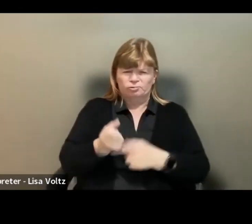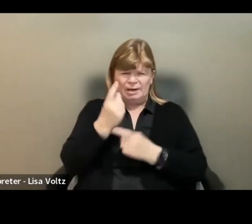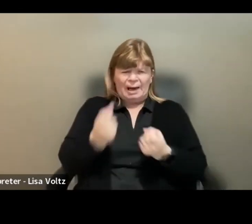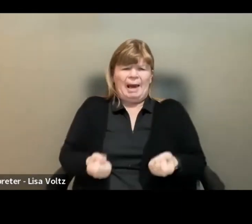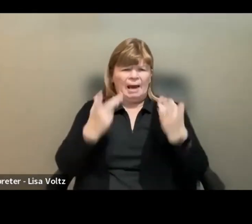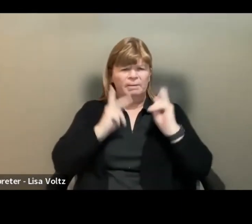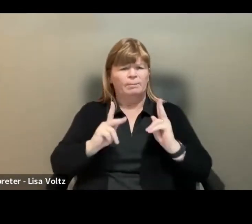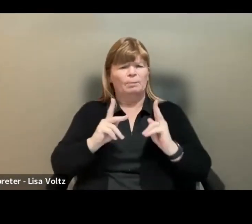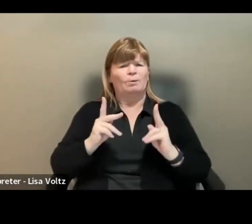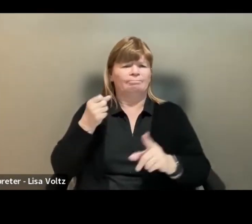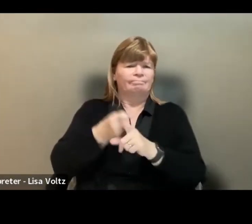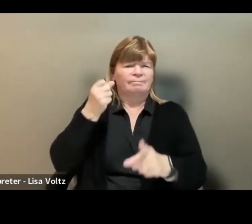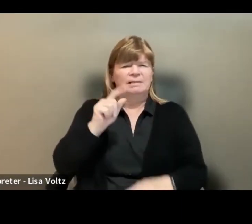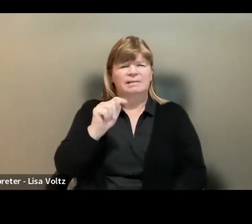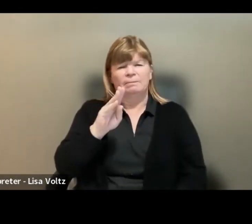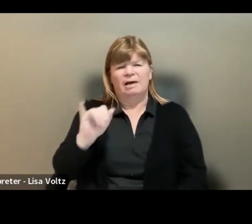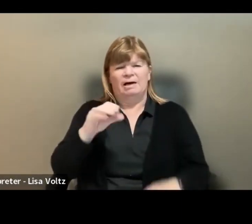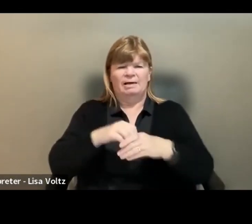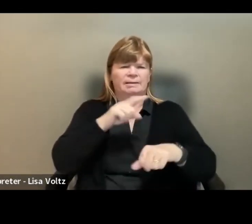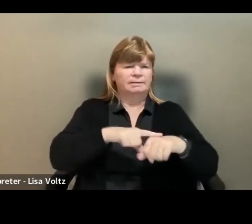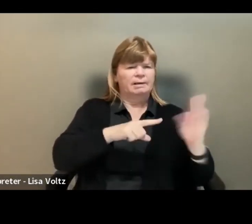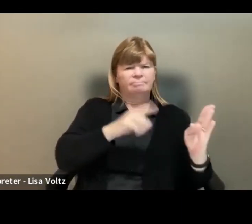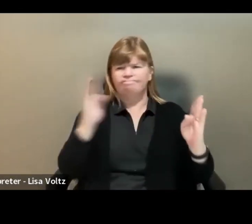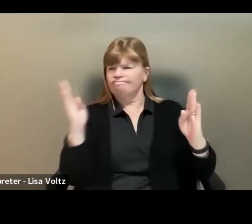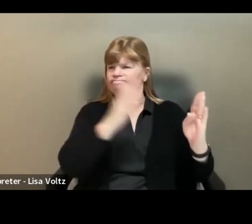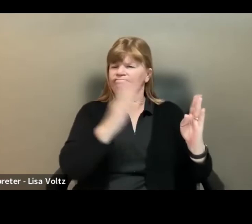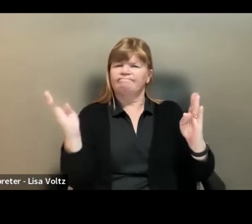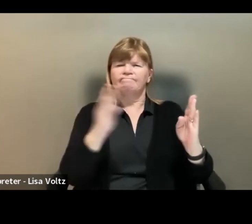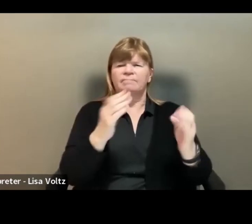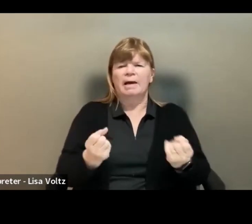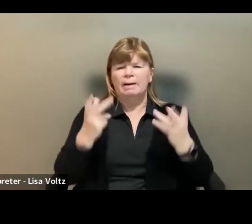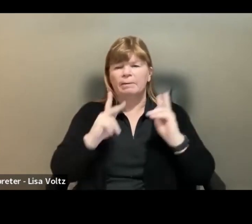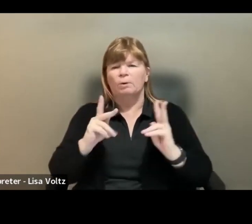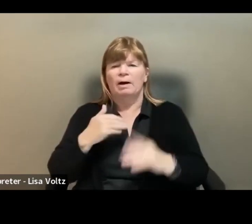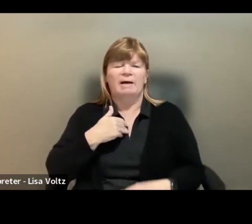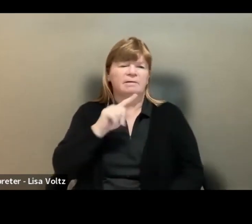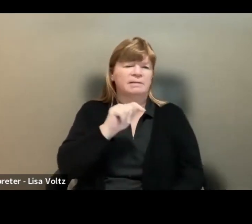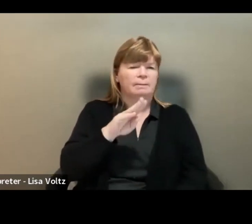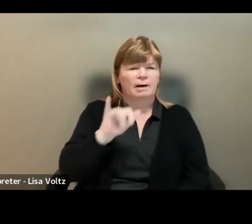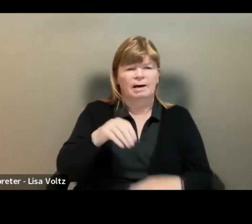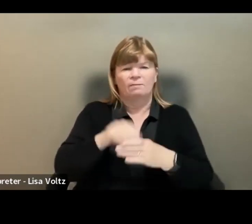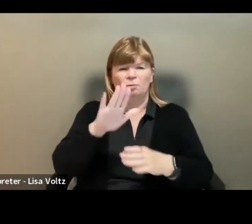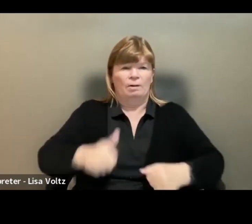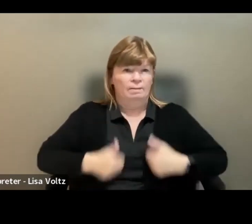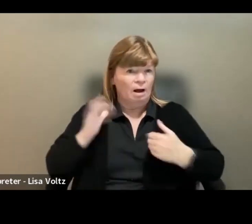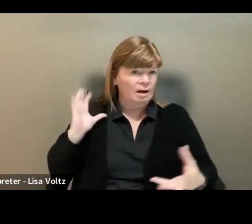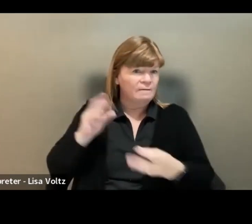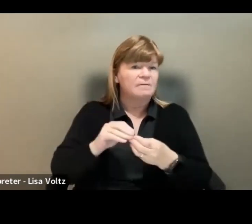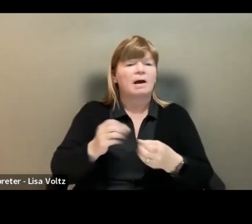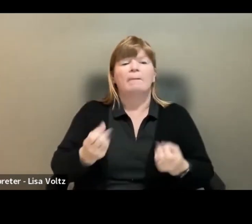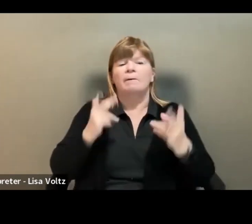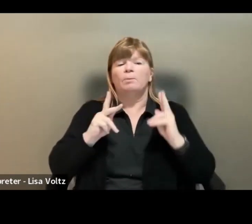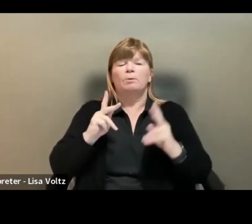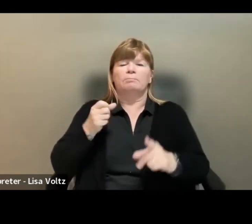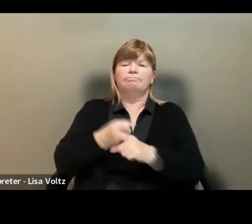experience a TBI within a given time frame. So how many people have experienced TBI in their lifetime, how many people have experienced TBI in the